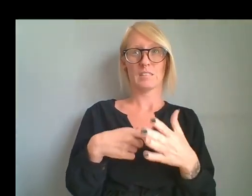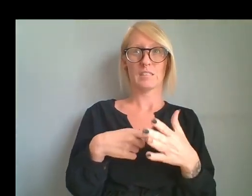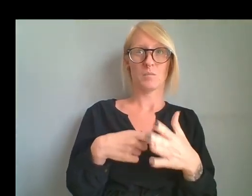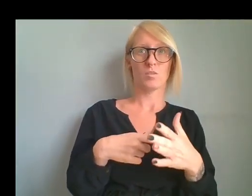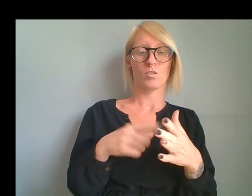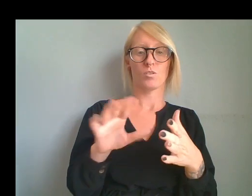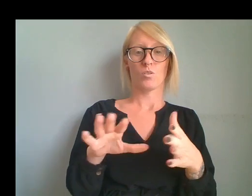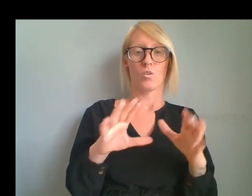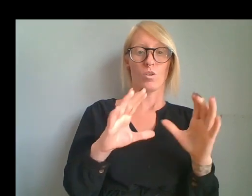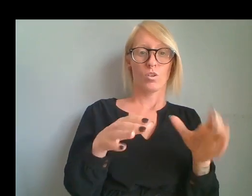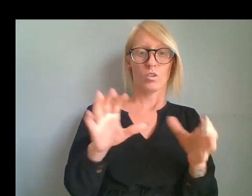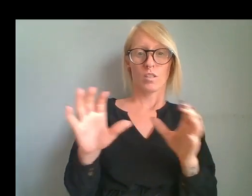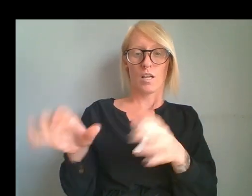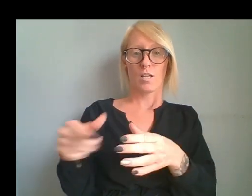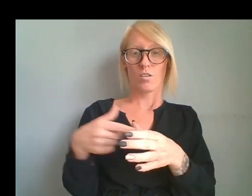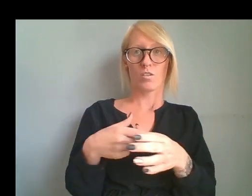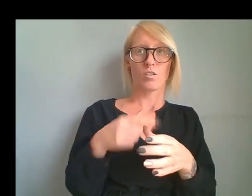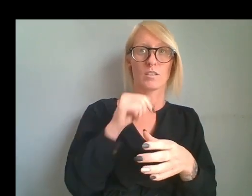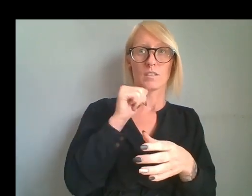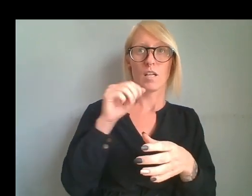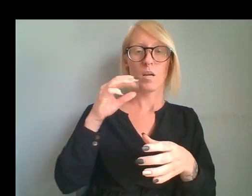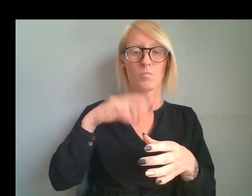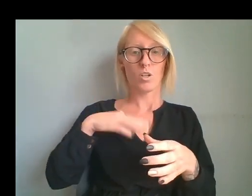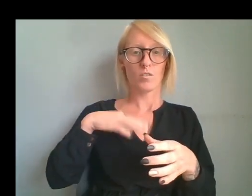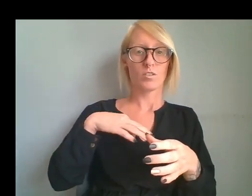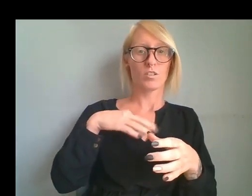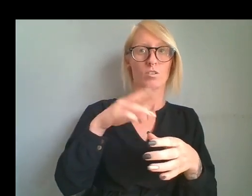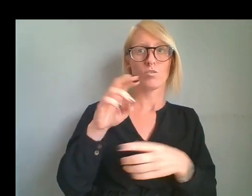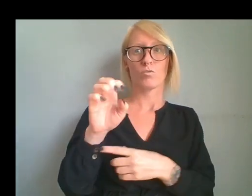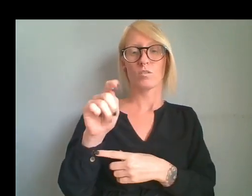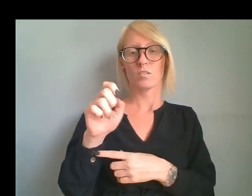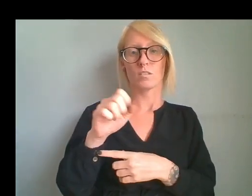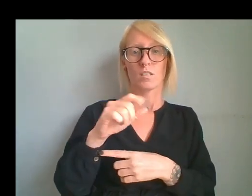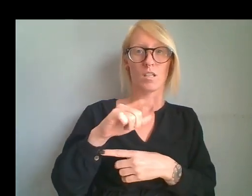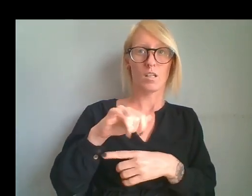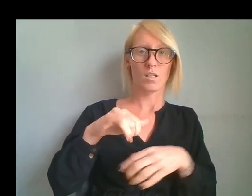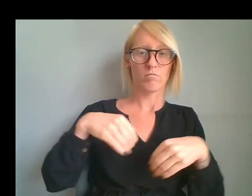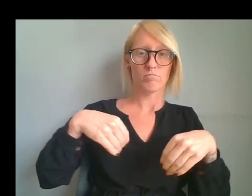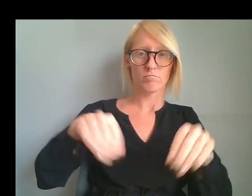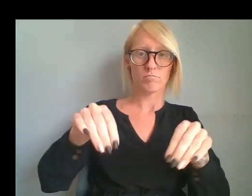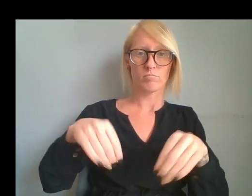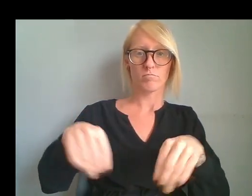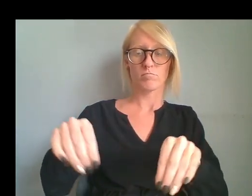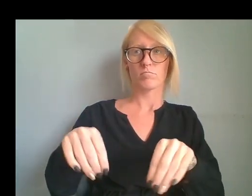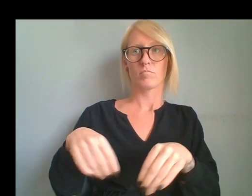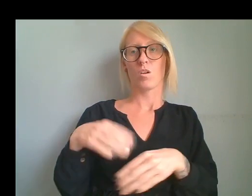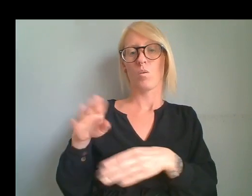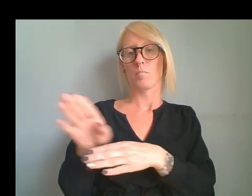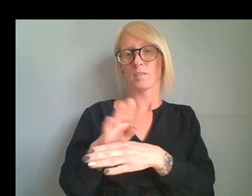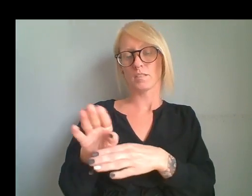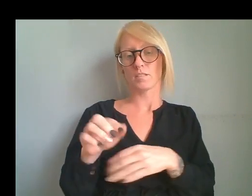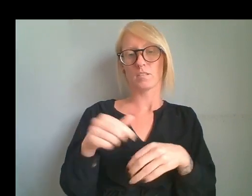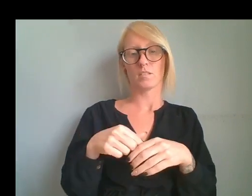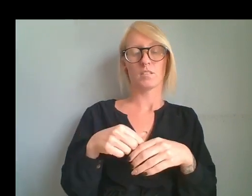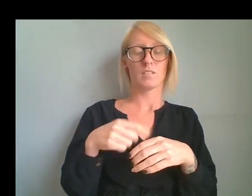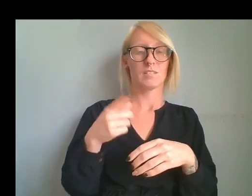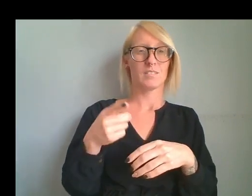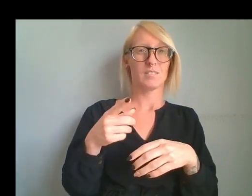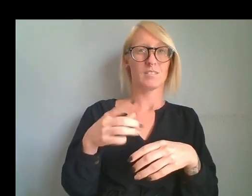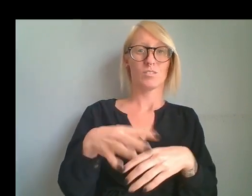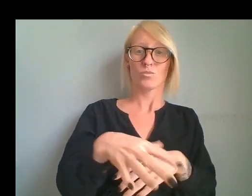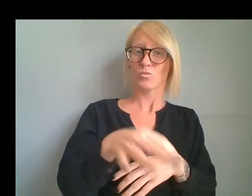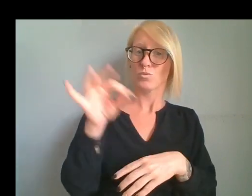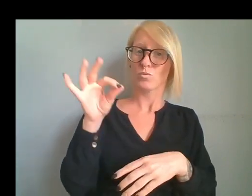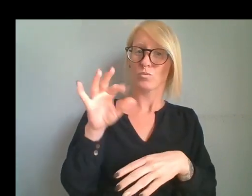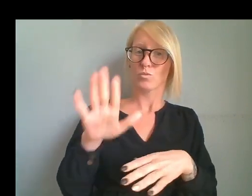have nonprofit, retail, other business, all these different kind of categories. Go through your page very carefully, and